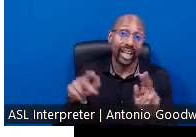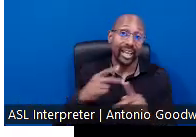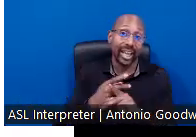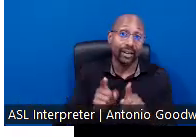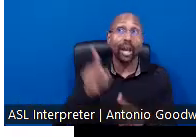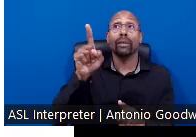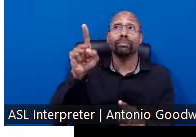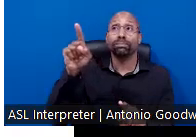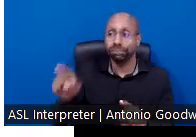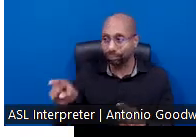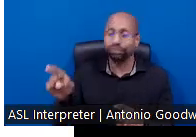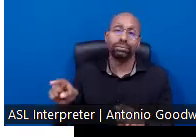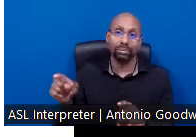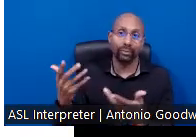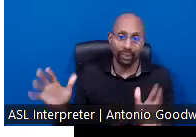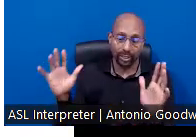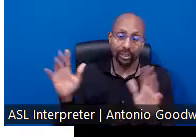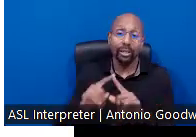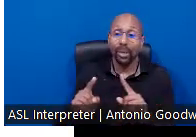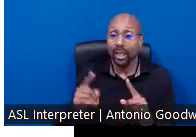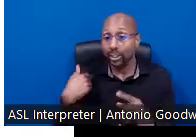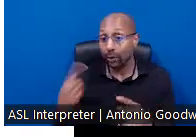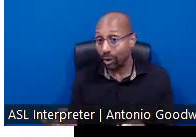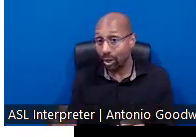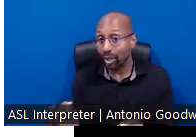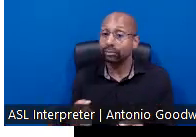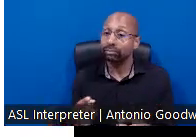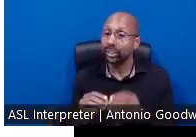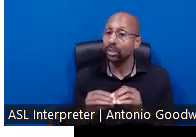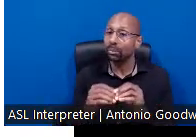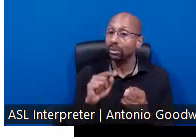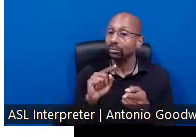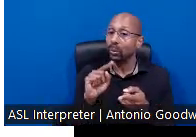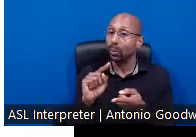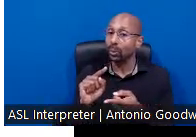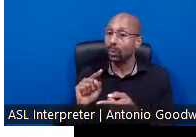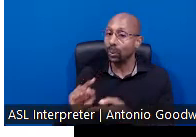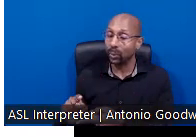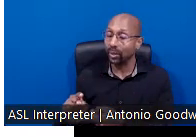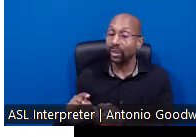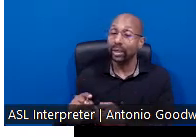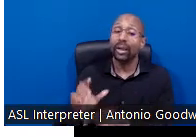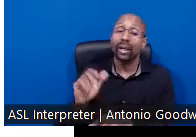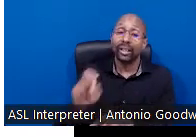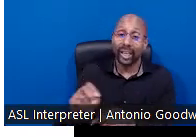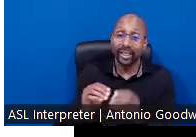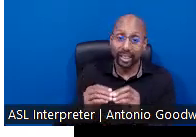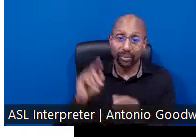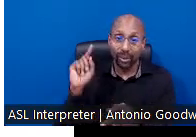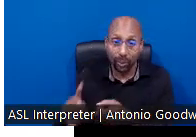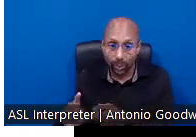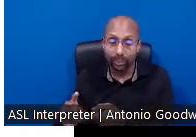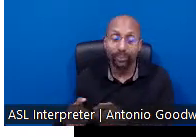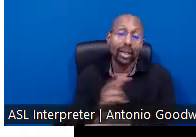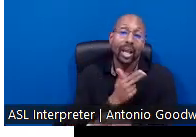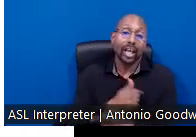keep going down. Our hospitalization rates are dropping. Our case count is dropping, and the case count, we'll talk about that